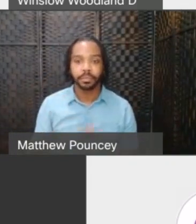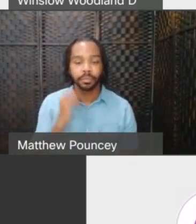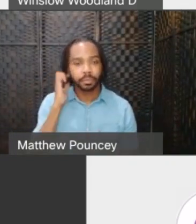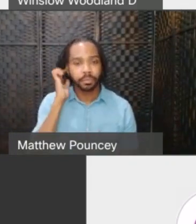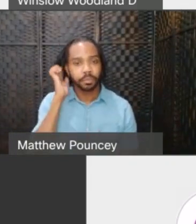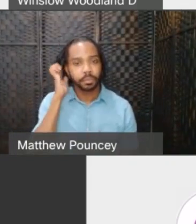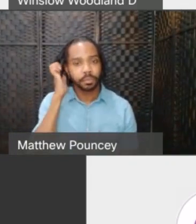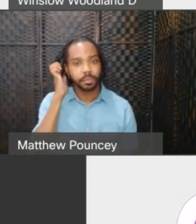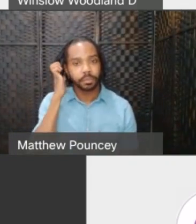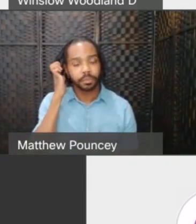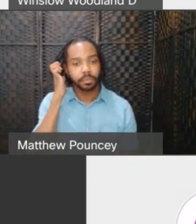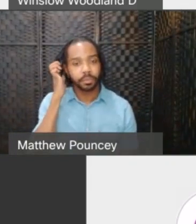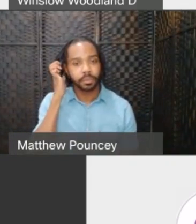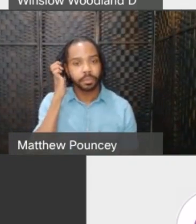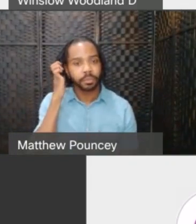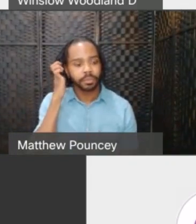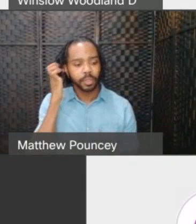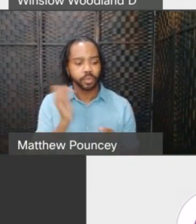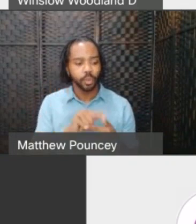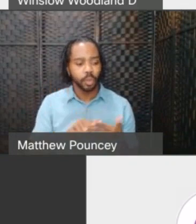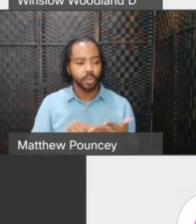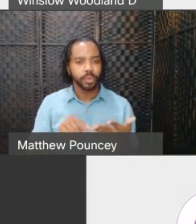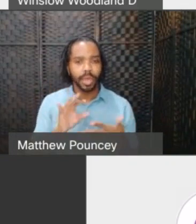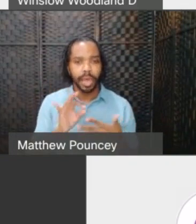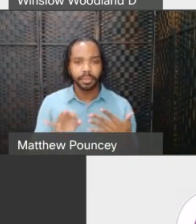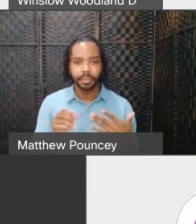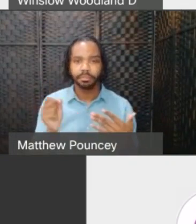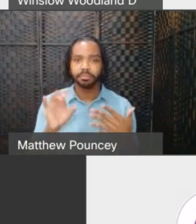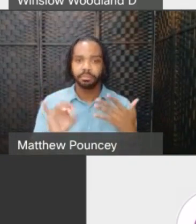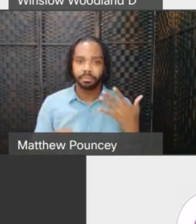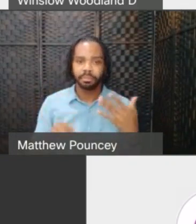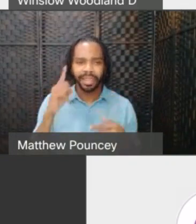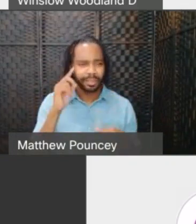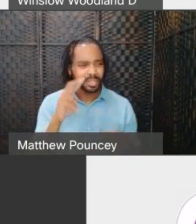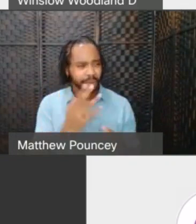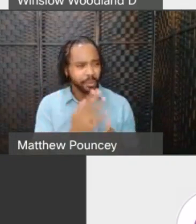So those are the options. I think it was the second part to that.